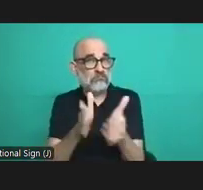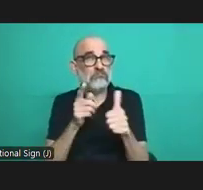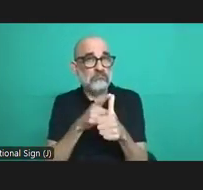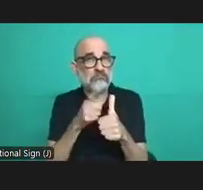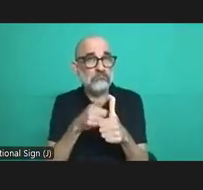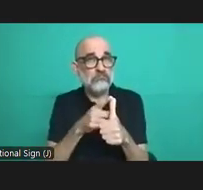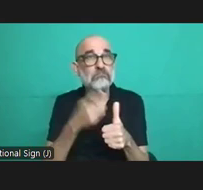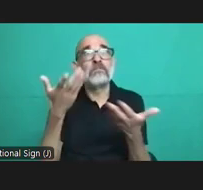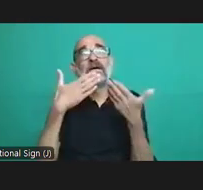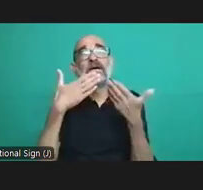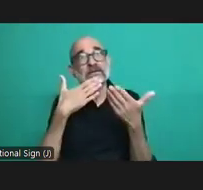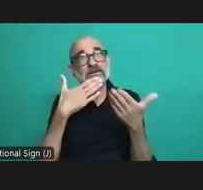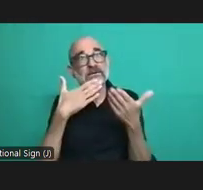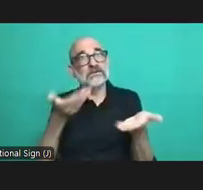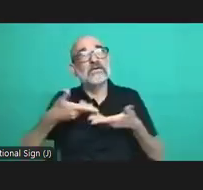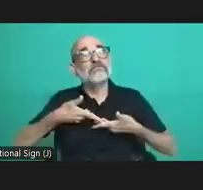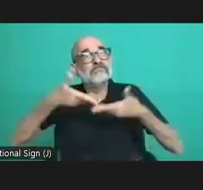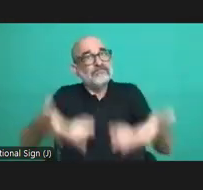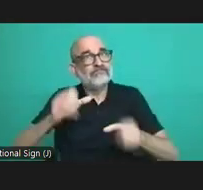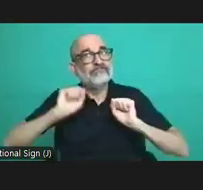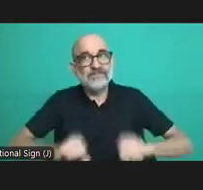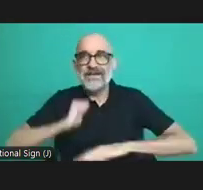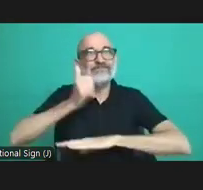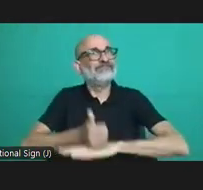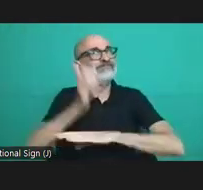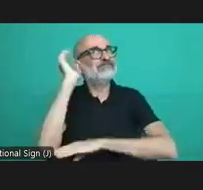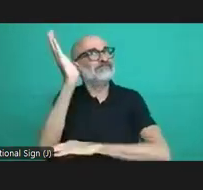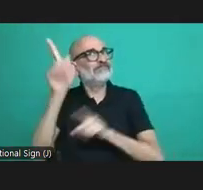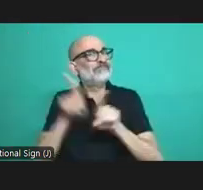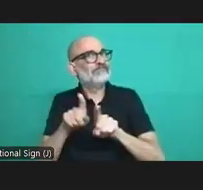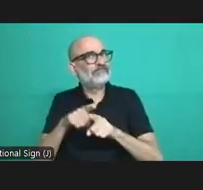kind words. Clearly, the assessment,